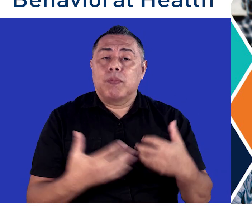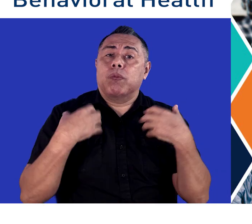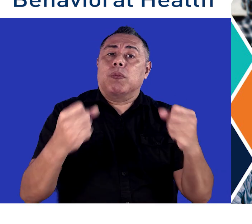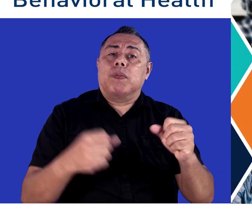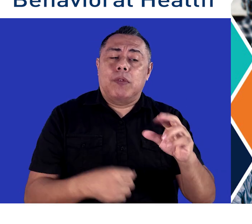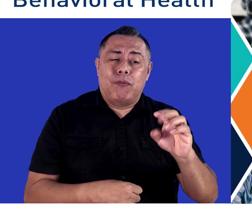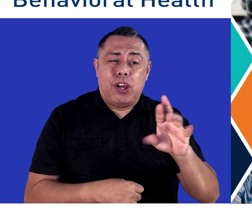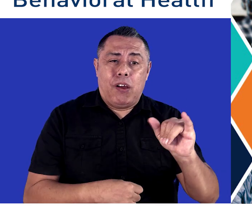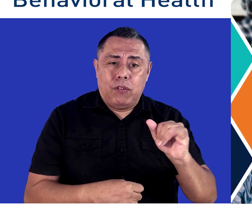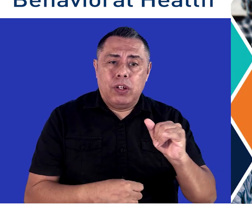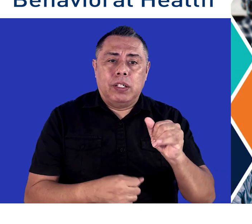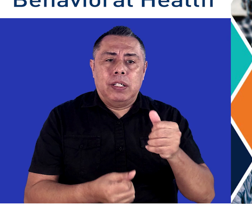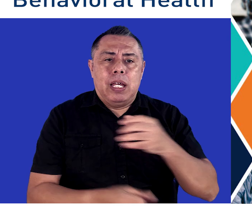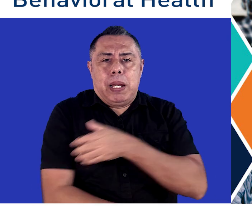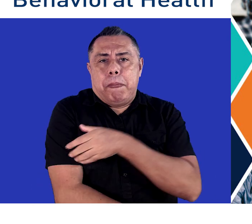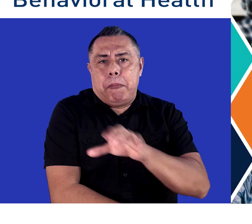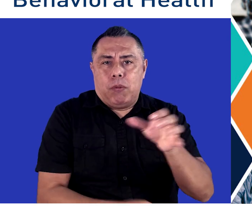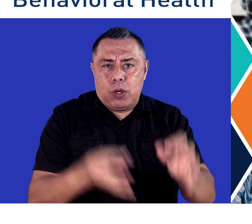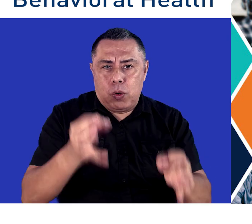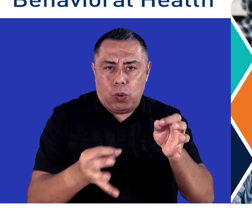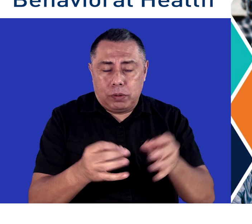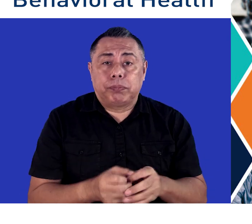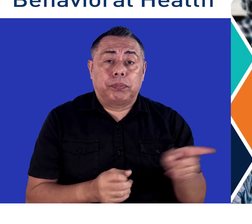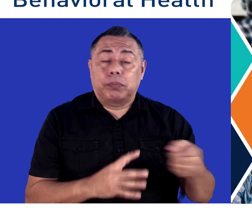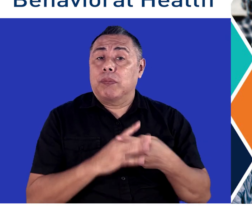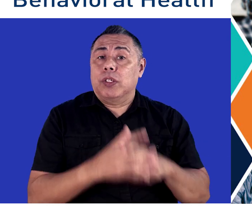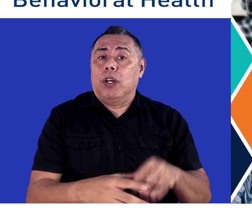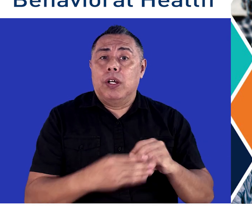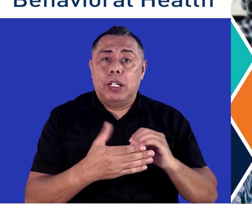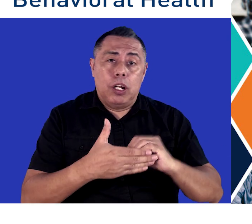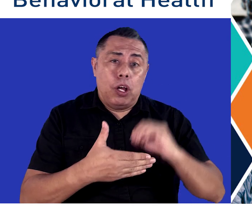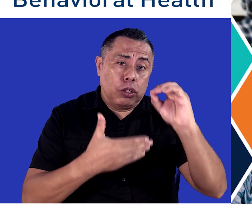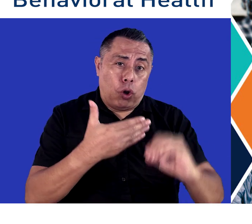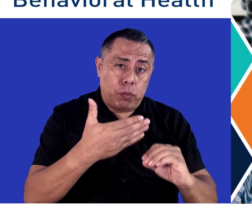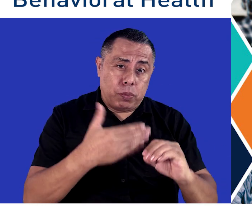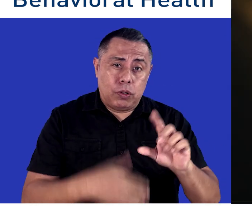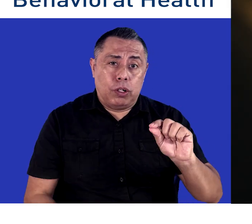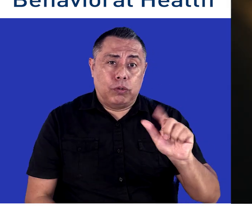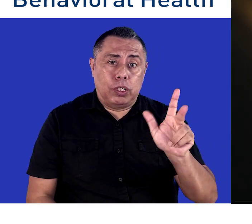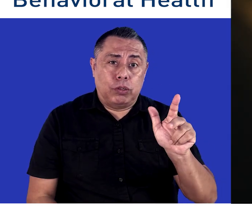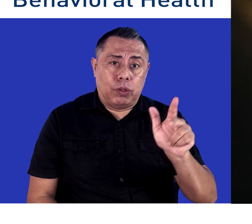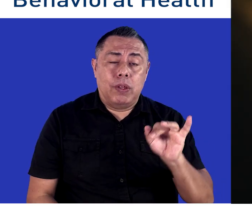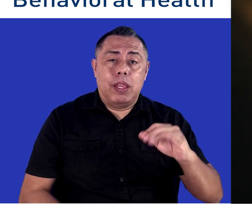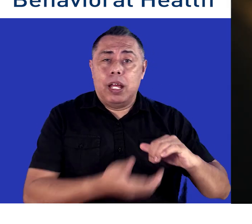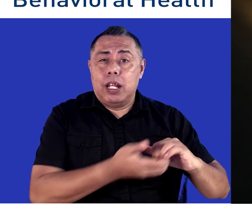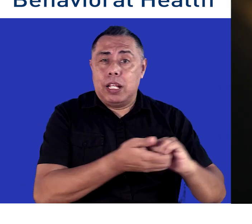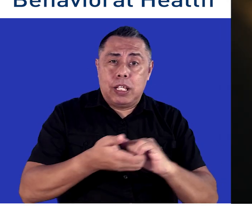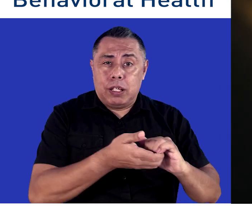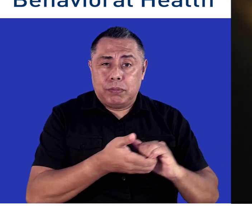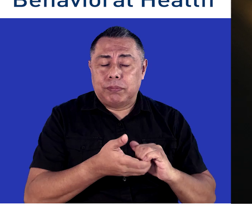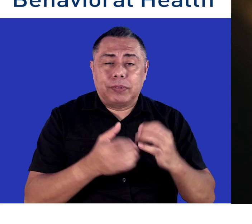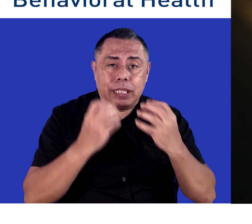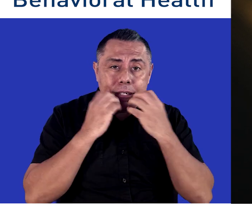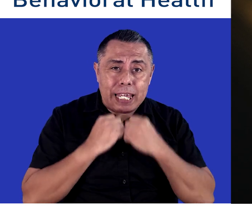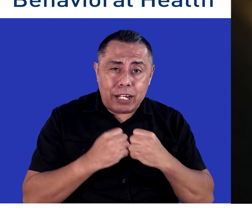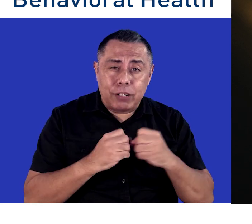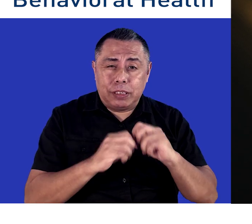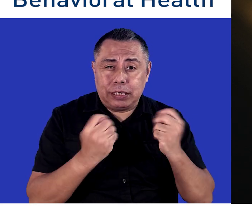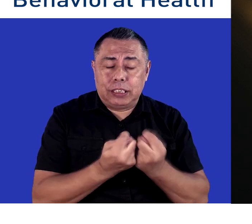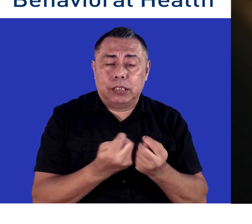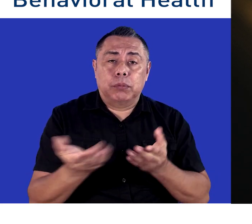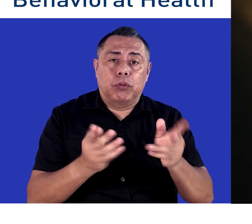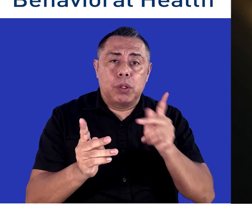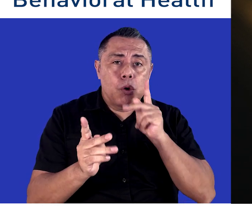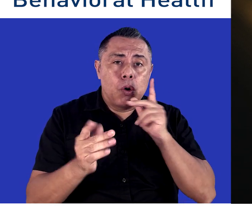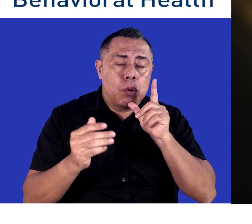Empowerment Act, known as Care Court, launched in October of 2023. This collaborative court team serves consumers